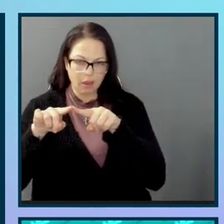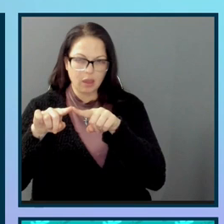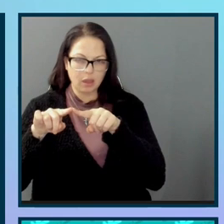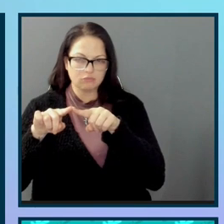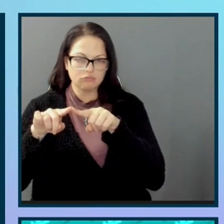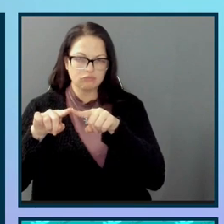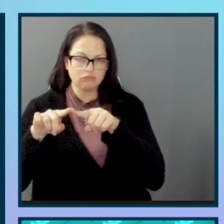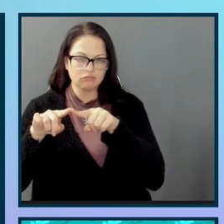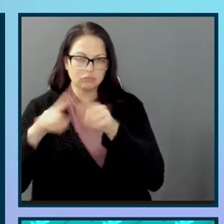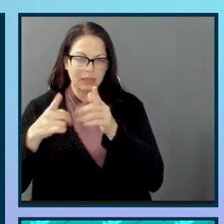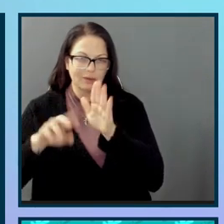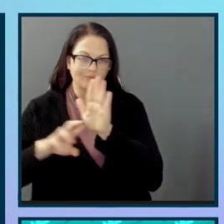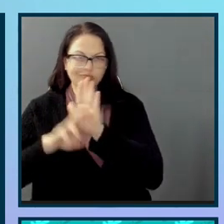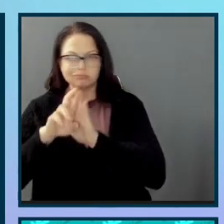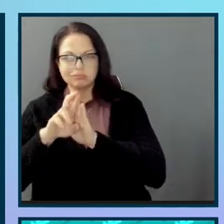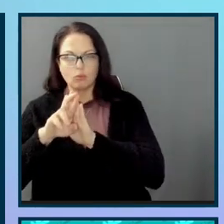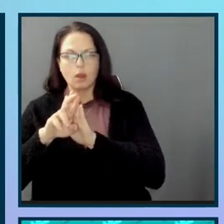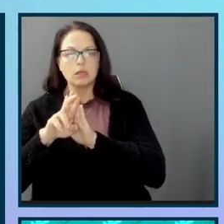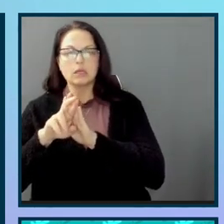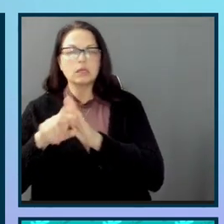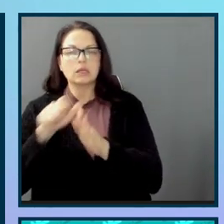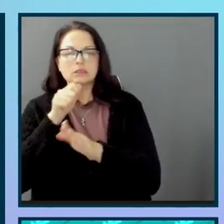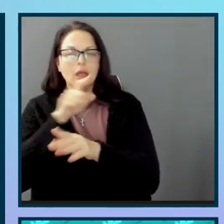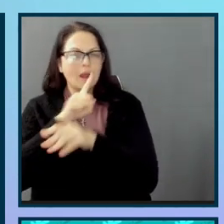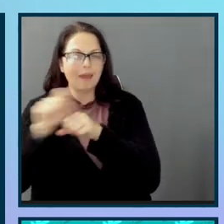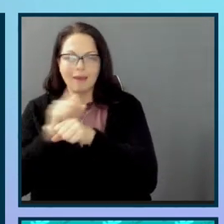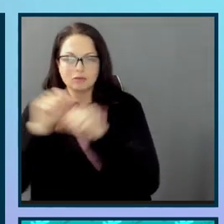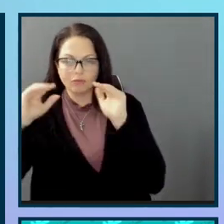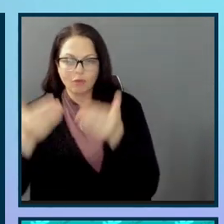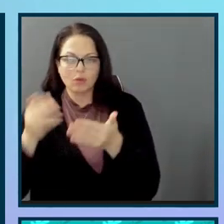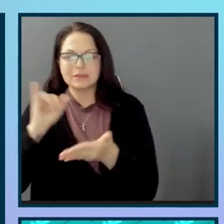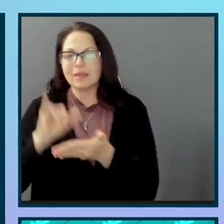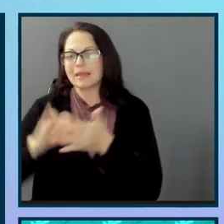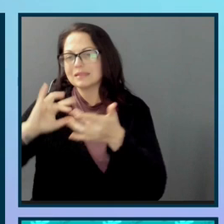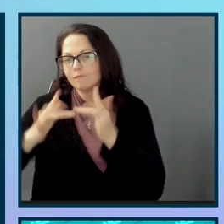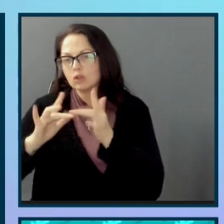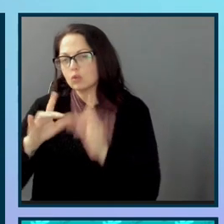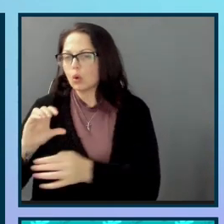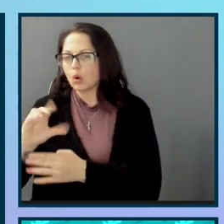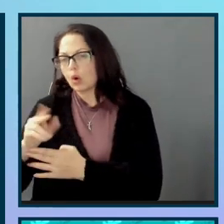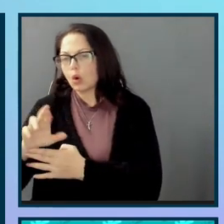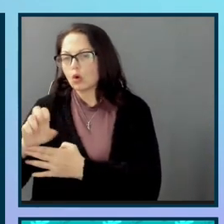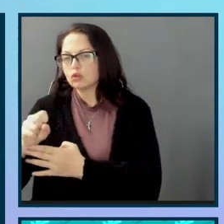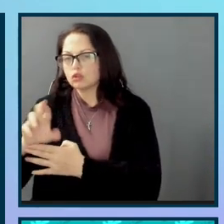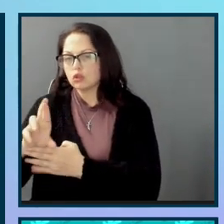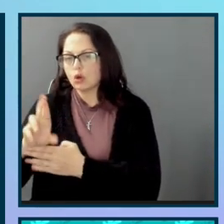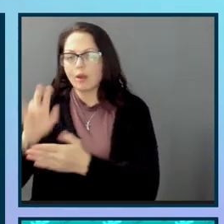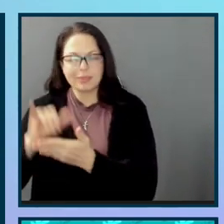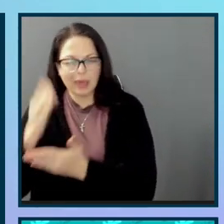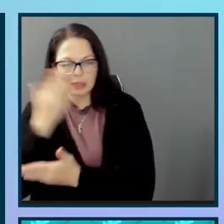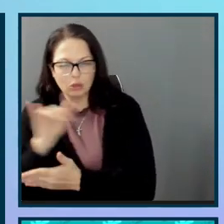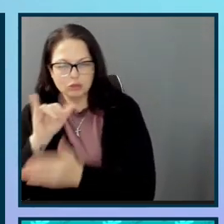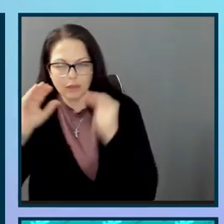the rectangle frame that is around press box shuttle, it's not actually focus, it's the virtual cursor. It looks a lot of like focus, but